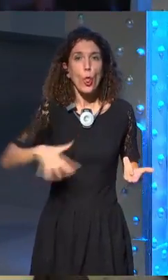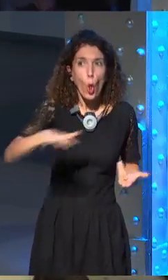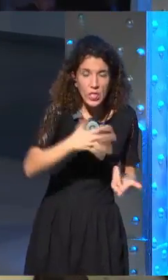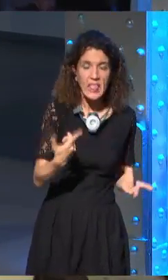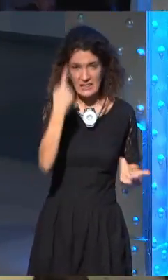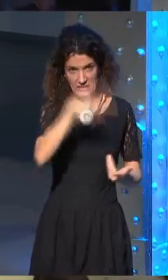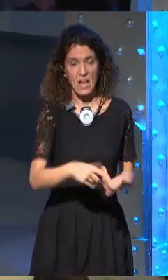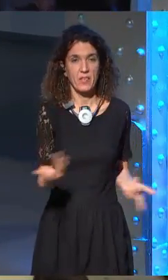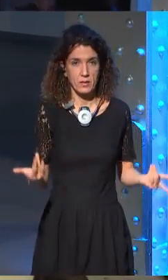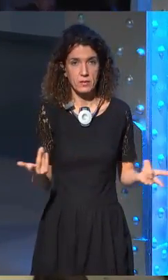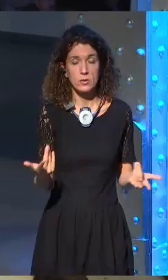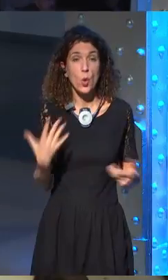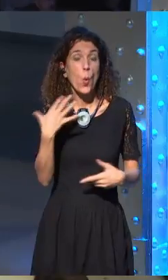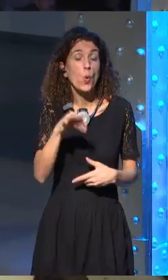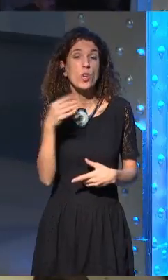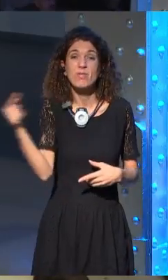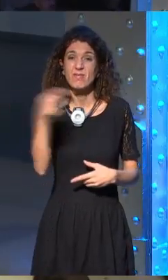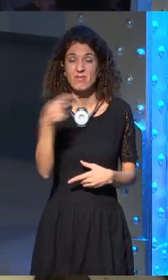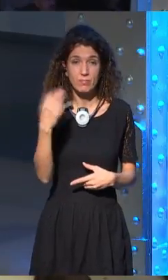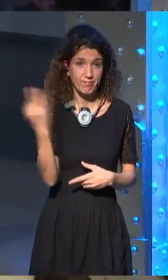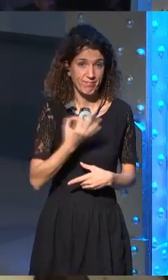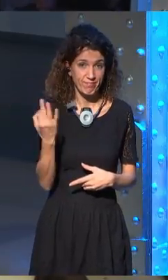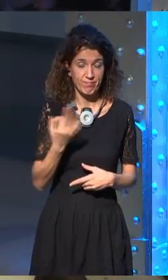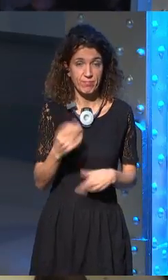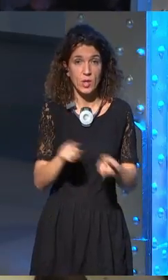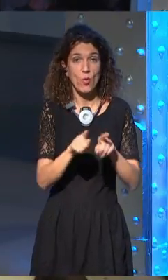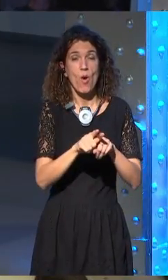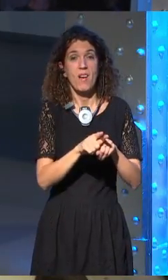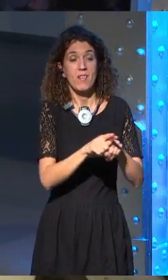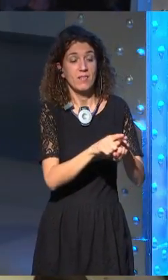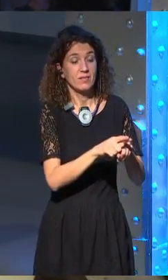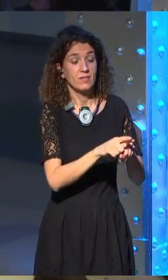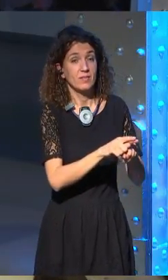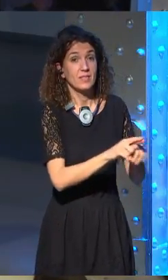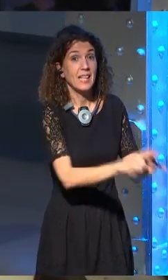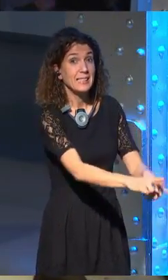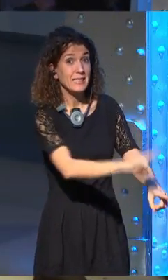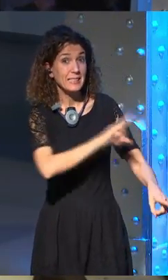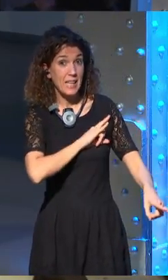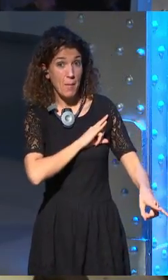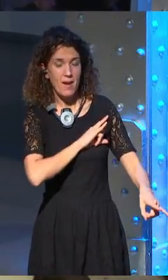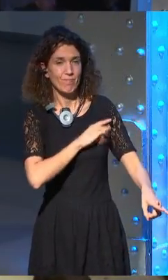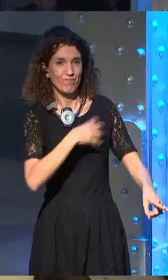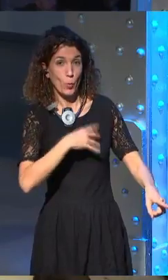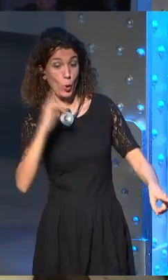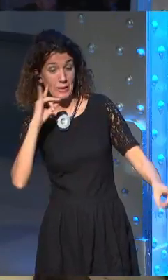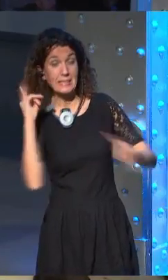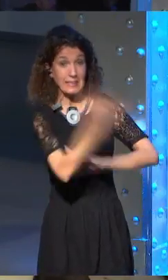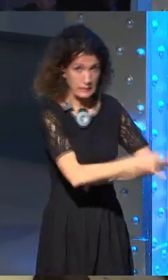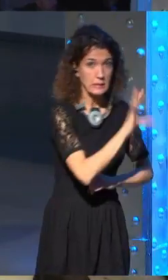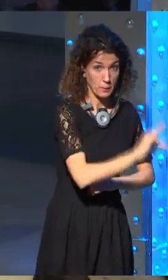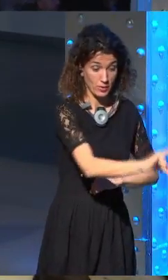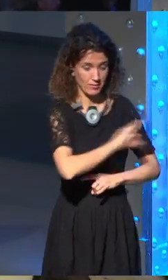The only disadvantage is they can't call us. It's a one-way. You can only call out, which in some ways is kind of